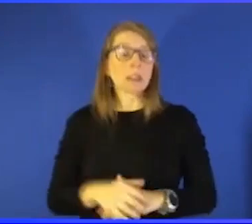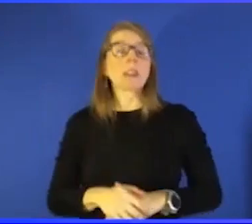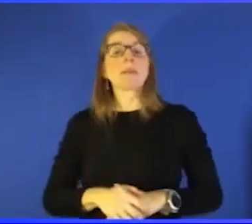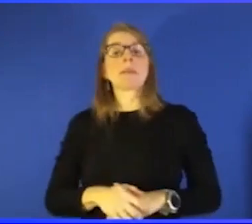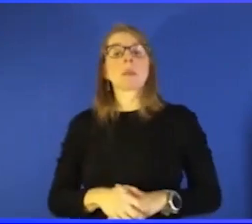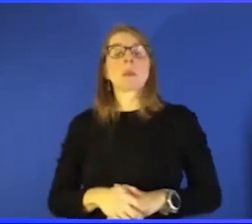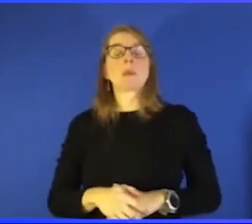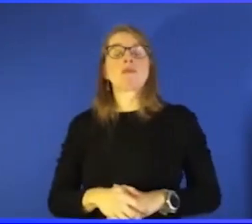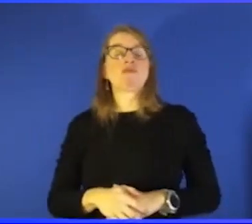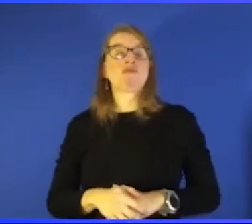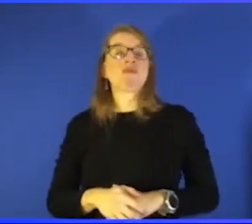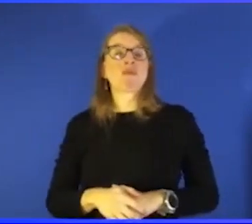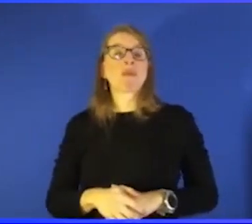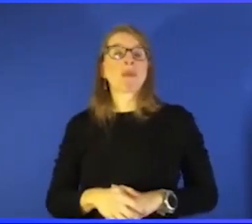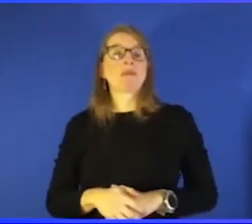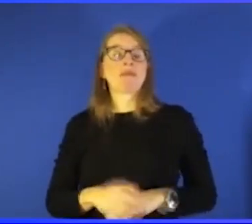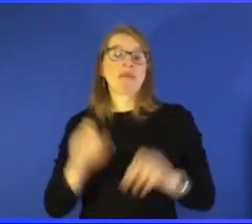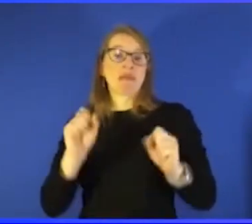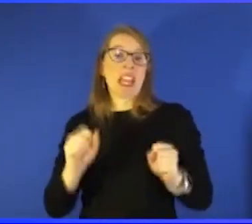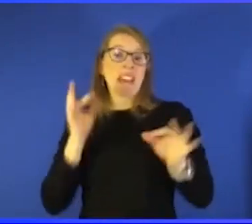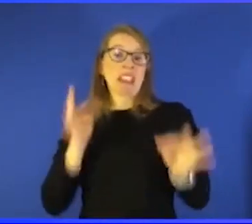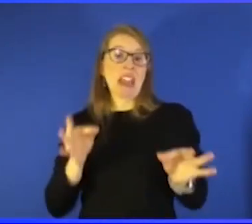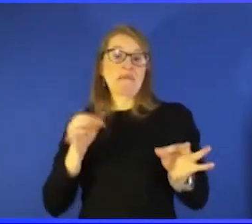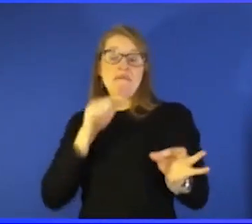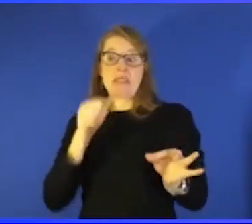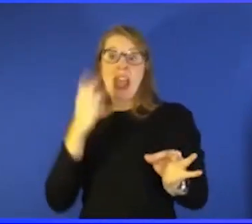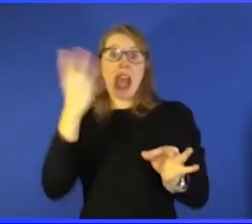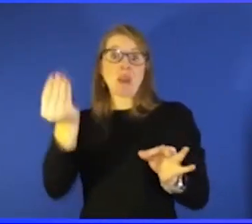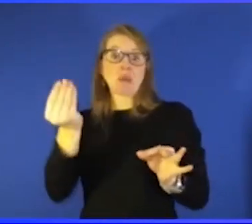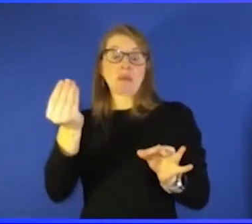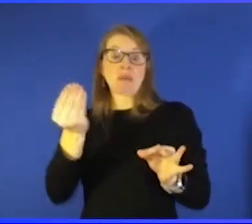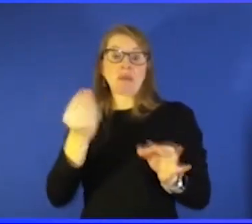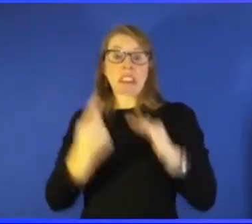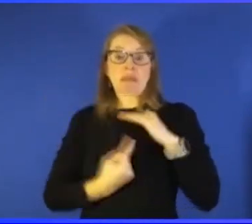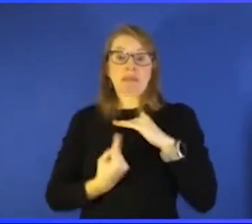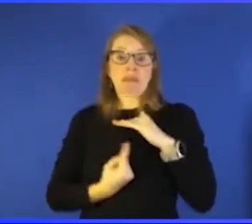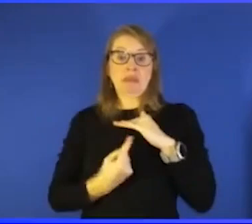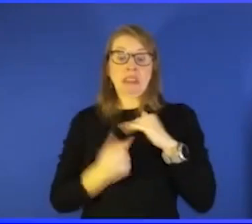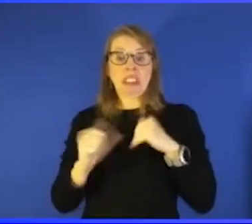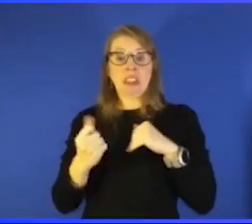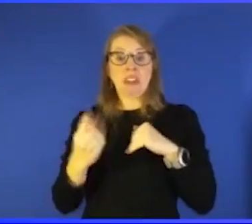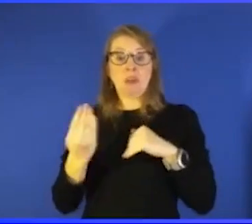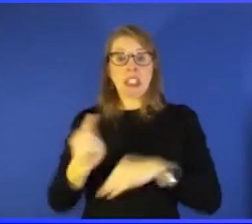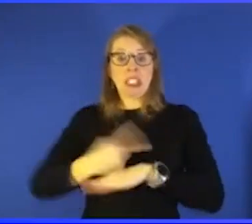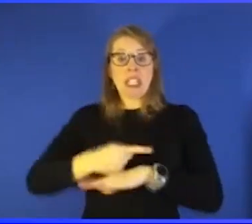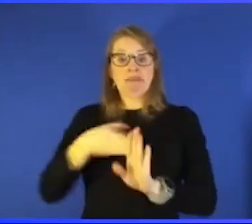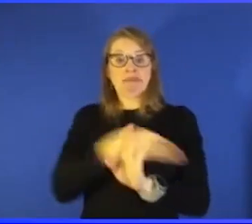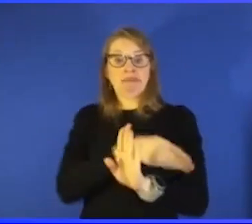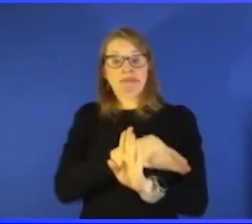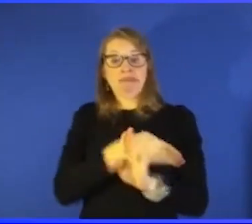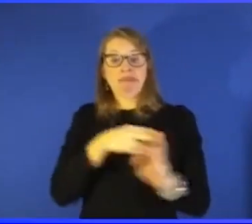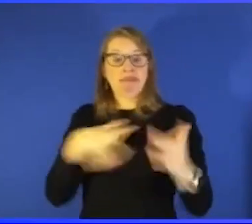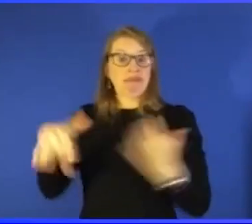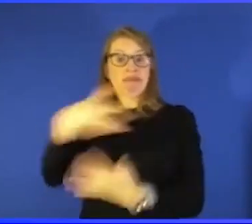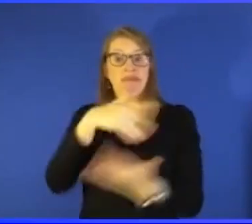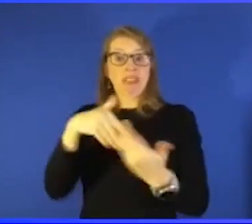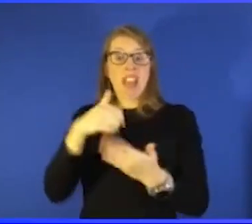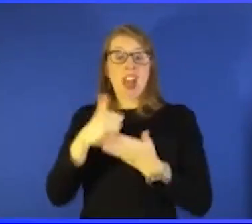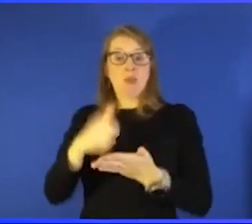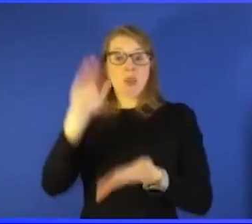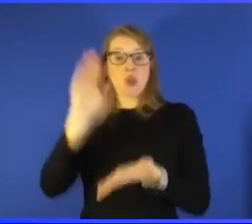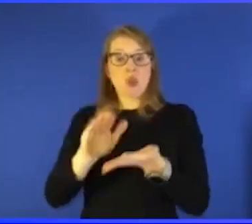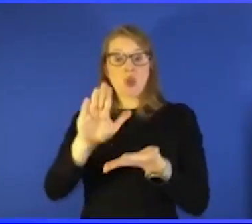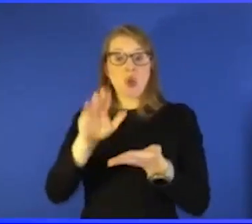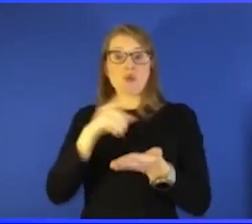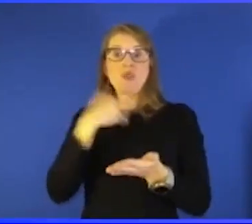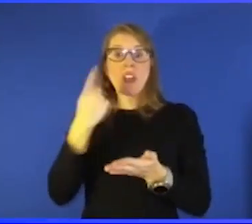just elect not to go out and try to self-quarantine yourself 10 or 14 days prior to that so you can help reduce your risk of exposure